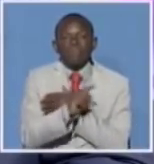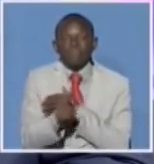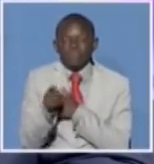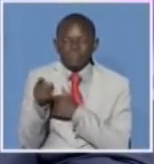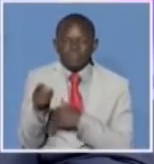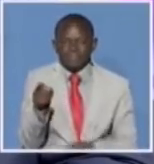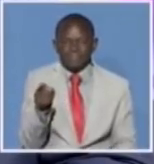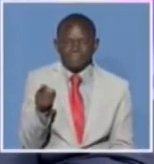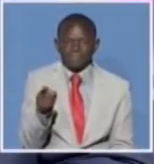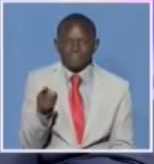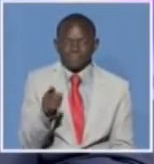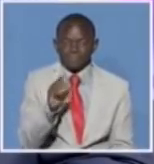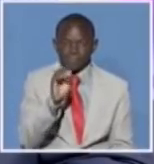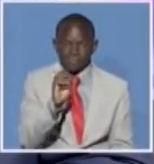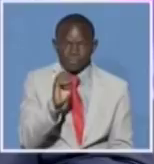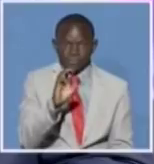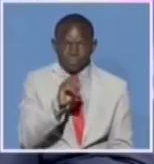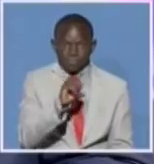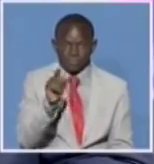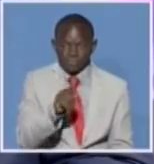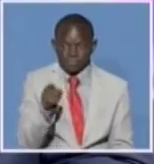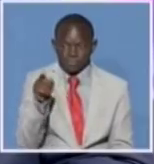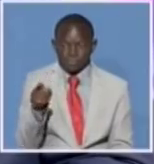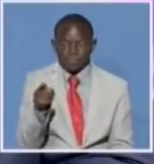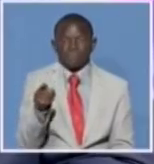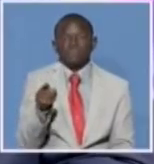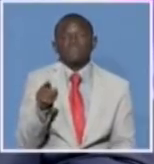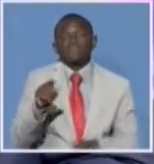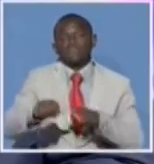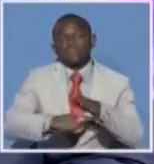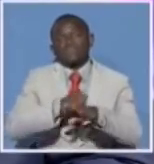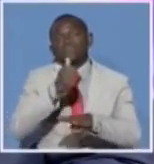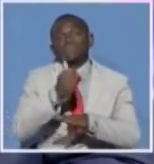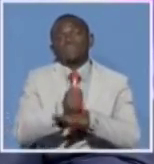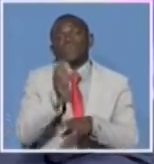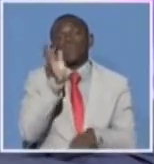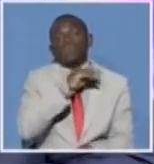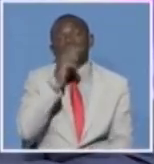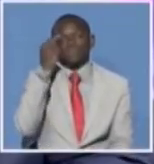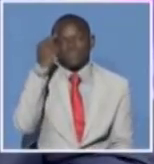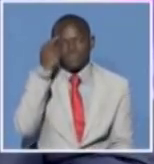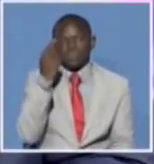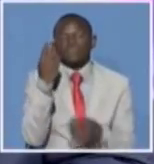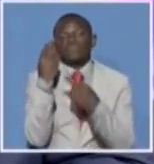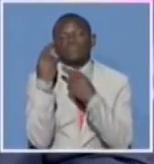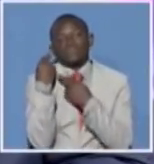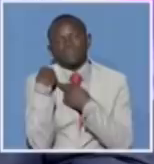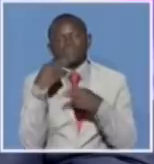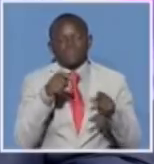administer examinations in the country. So every year they set